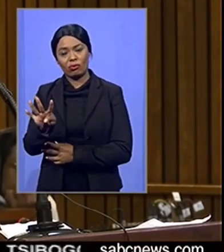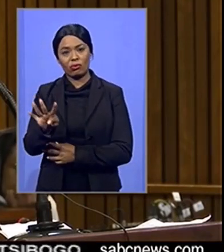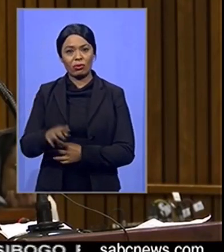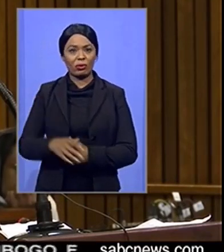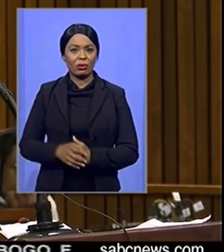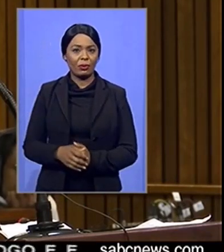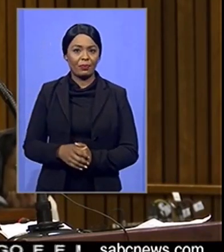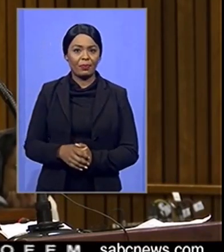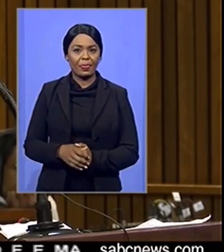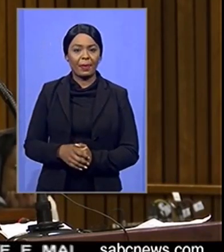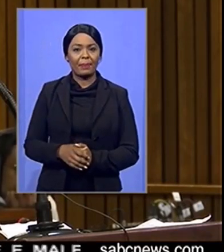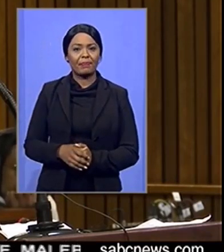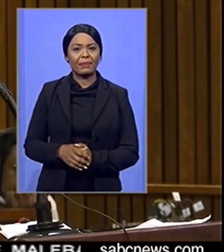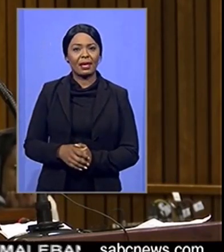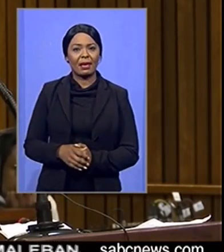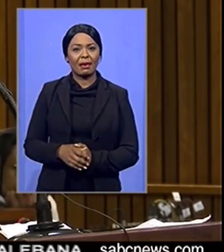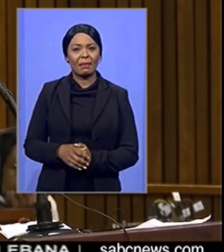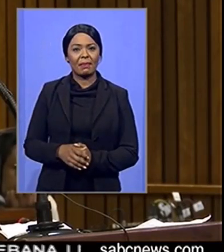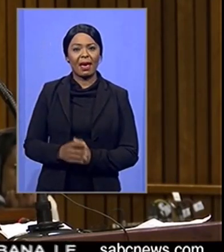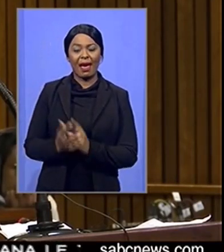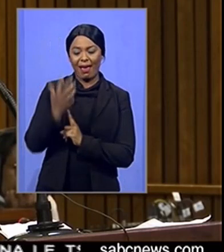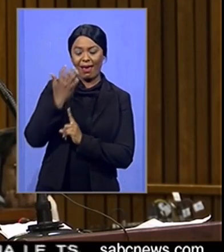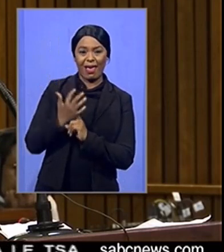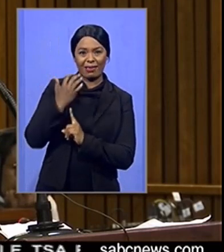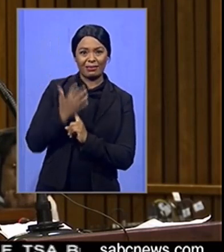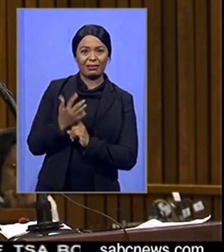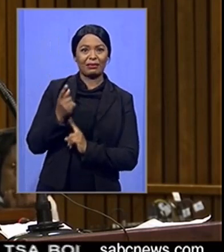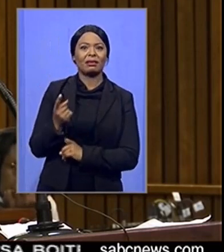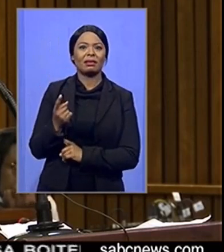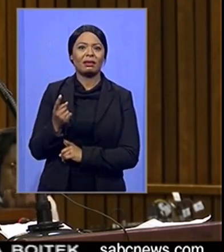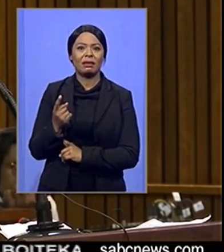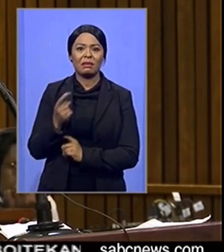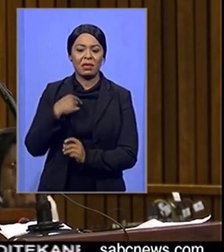there has been harassment that I should not be part of this case.